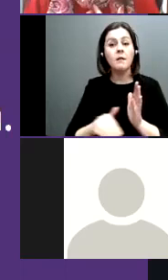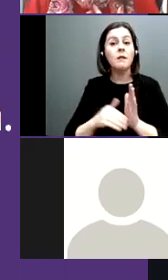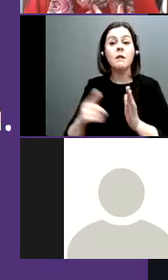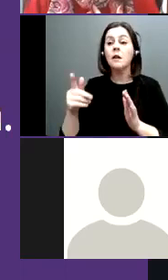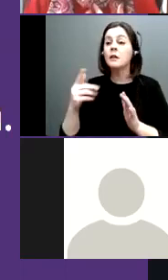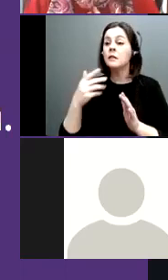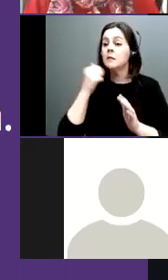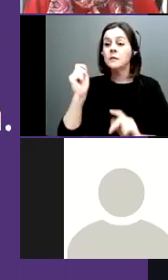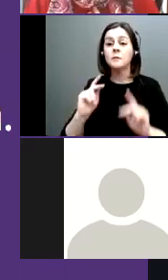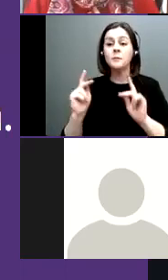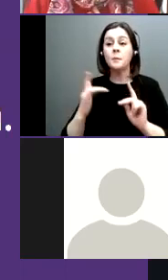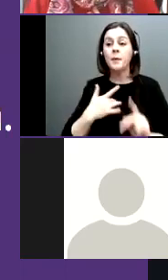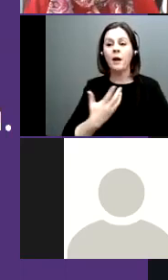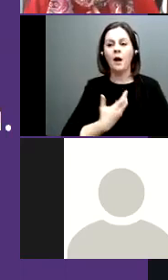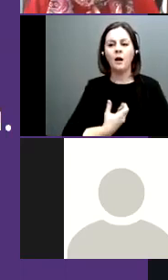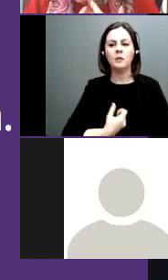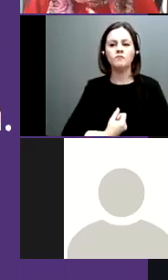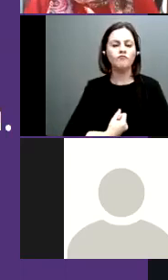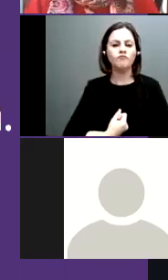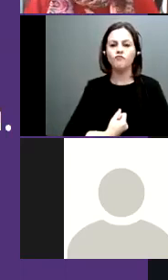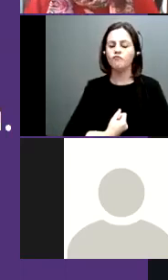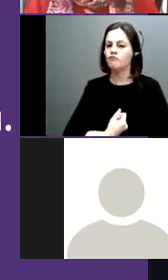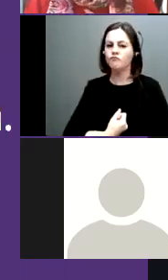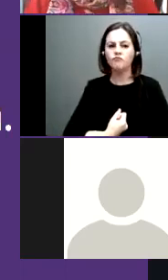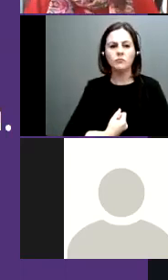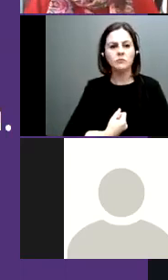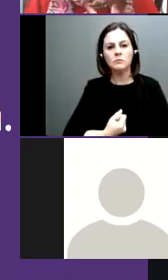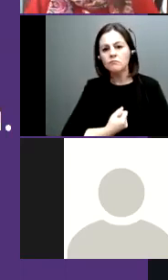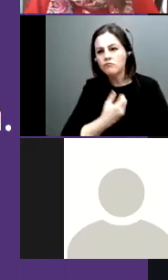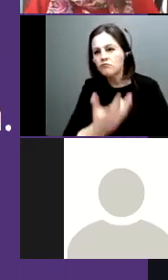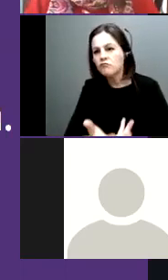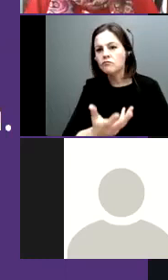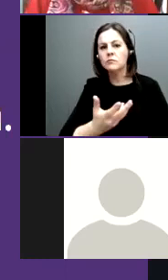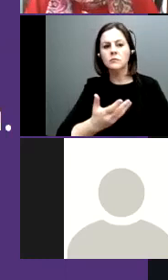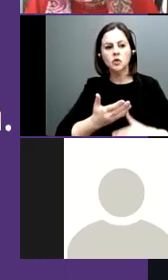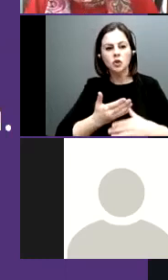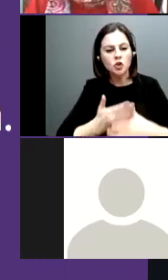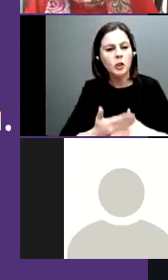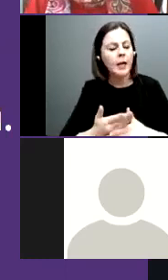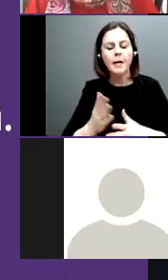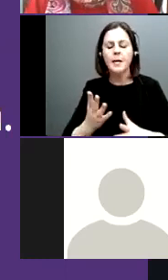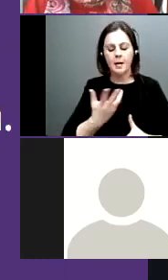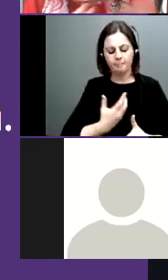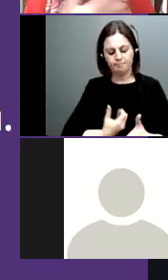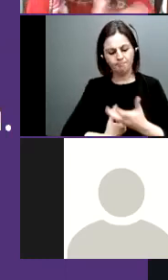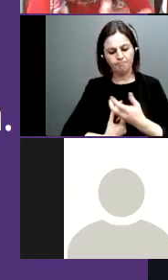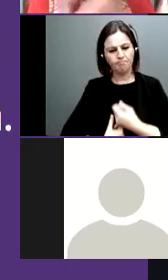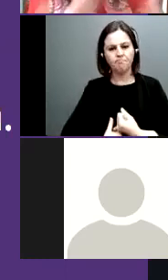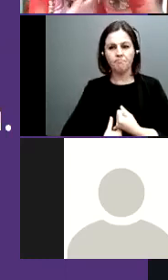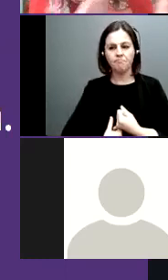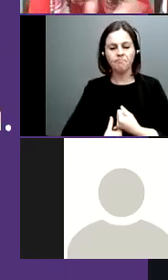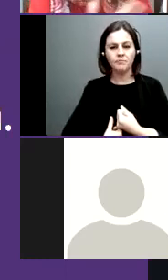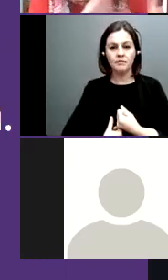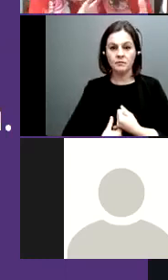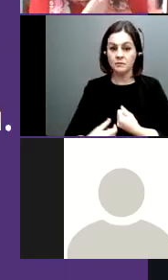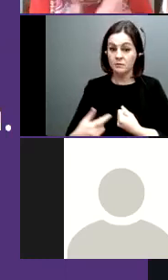themselves their whole lives. They don't talk about it. They don't disclose. And they didn't